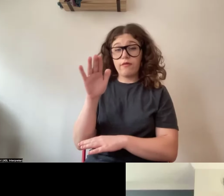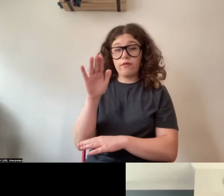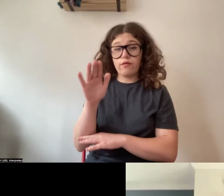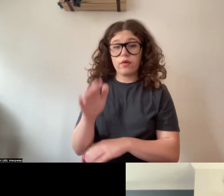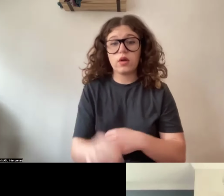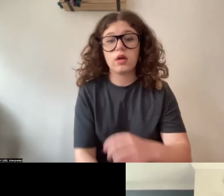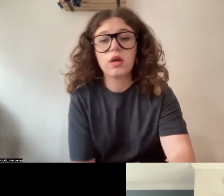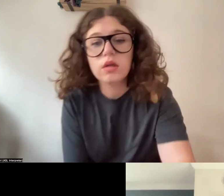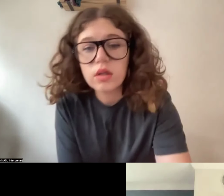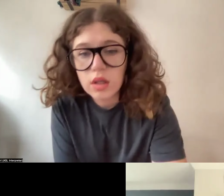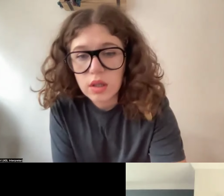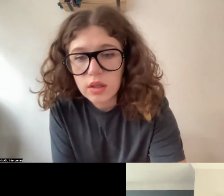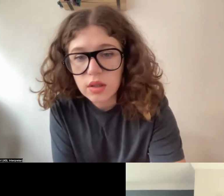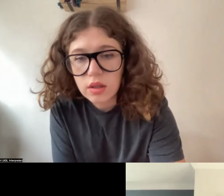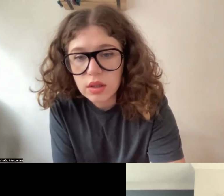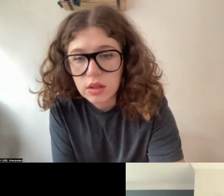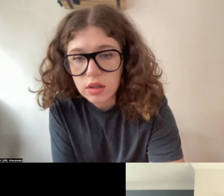record.